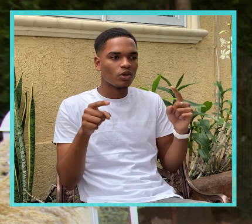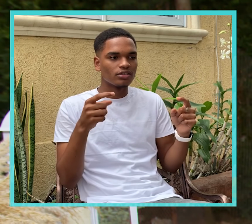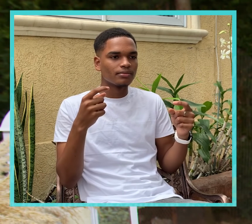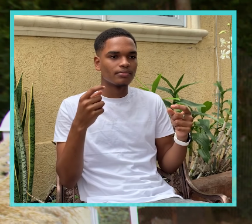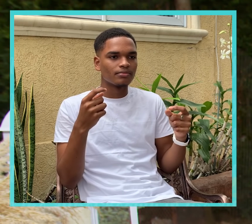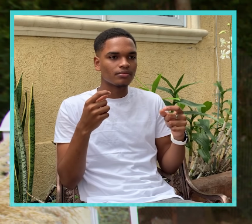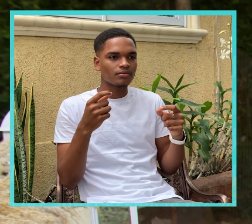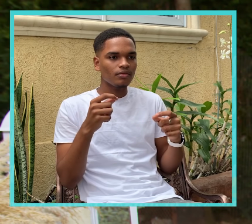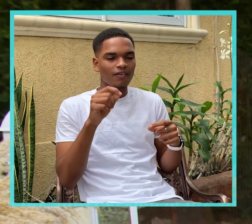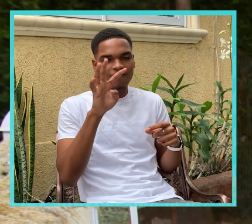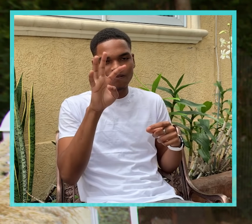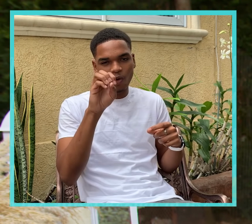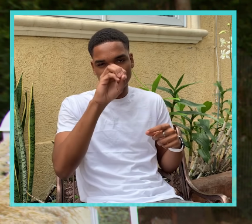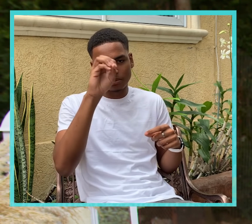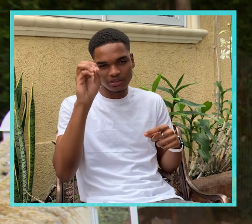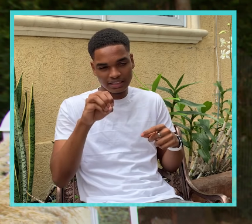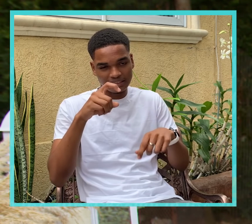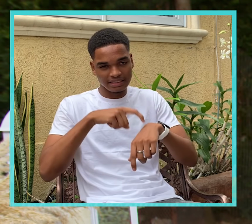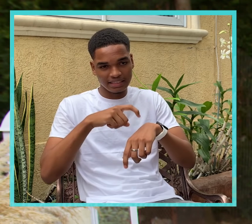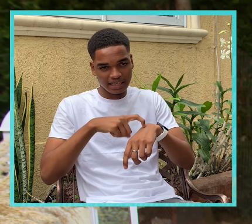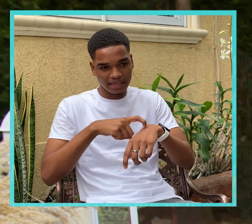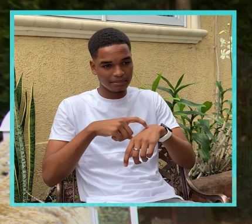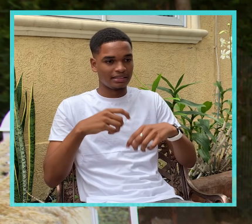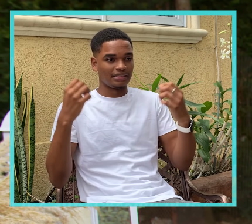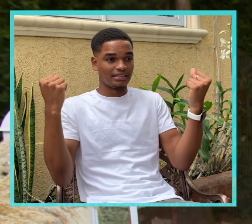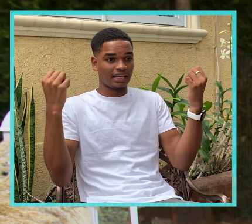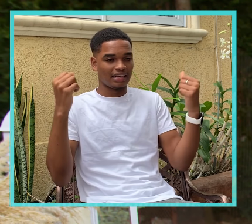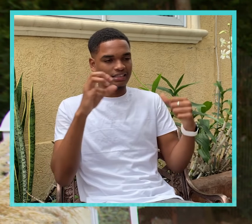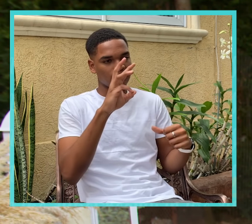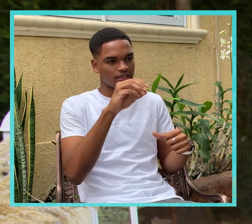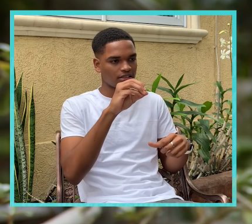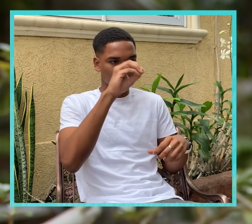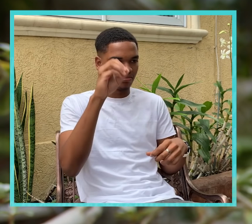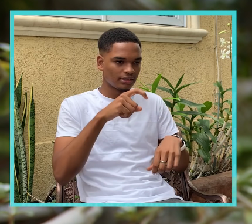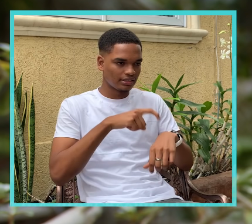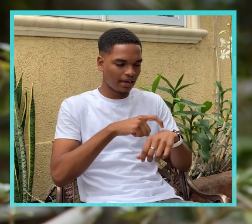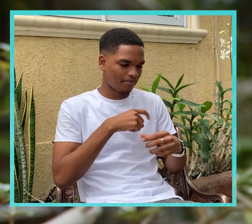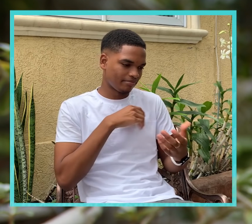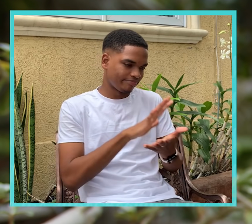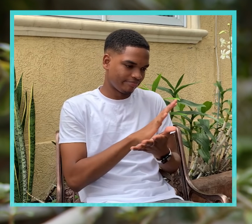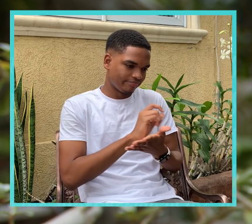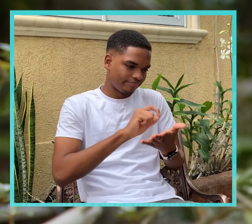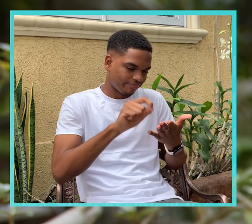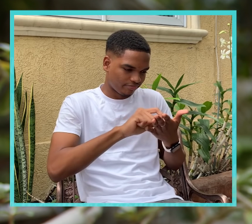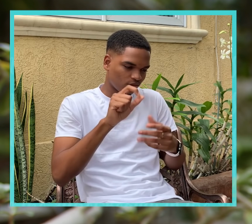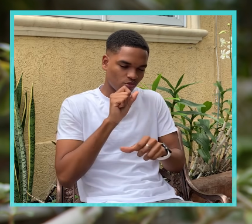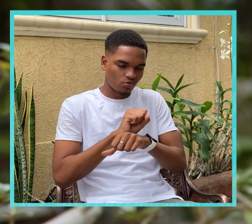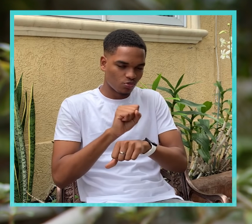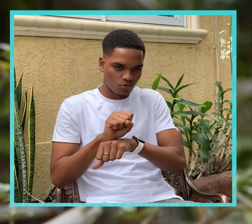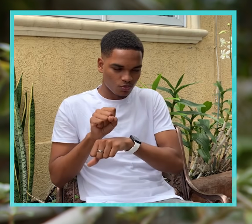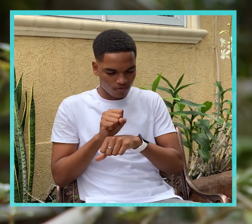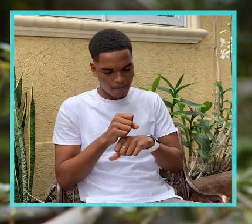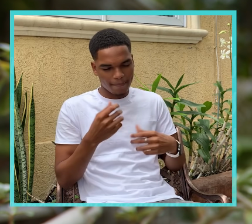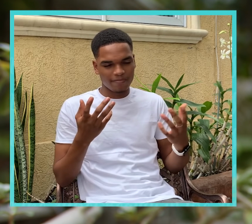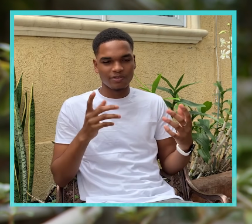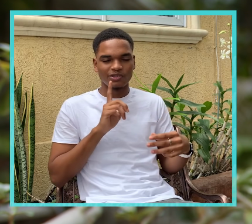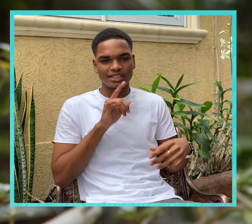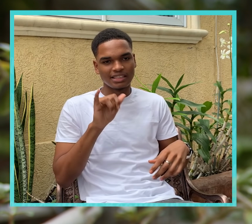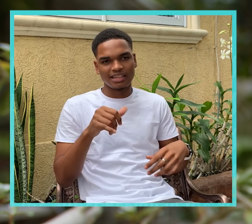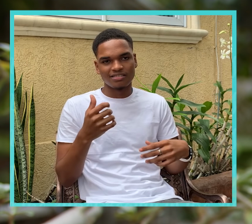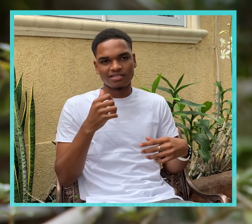would say 40% of the time signing, 60% of the time paperwork. It just wasn't my speed. So we didn't work out, left,